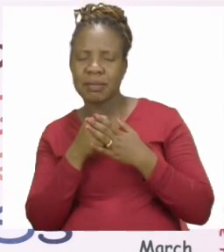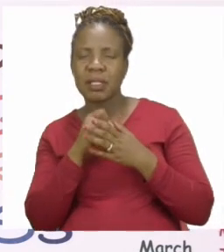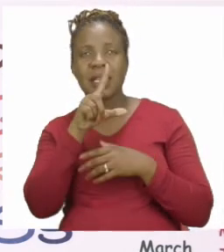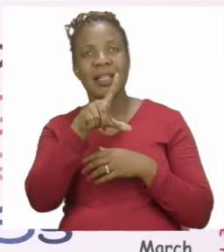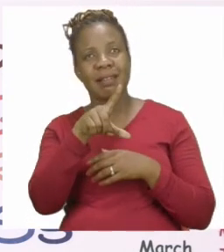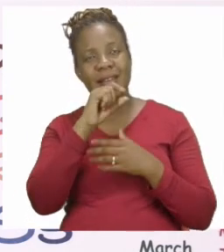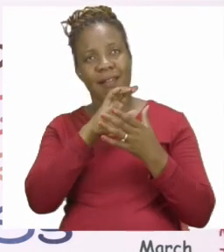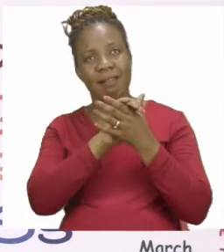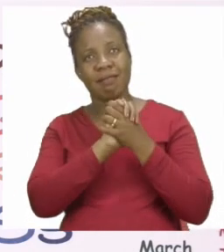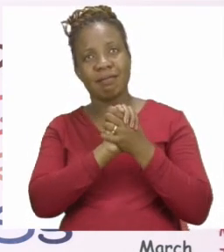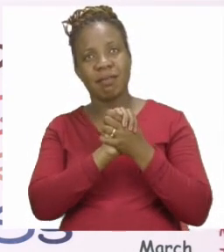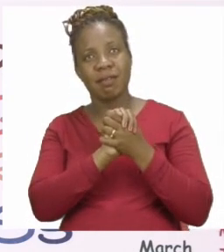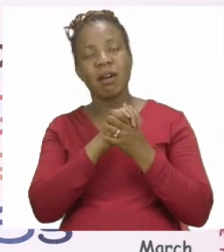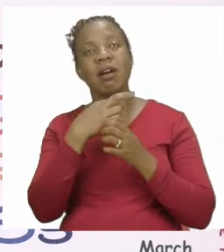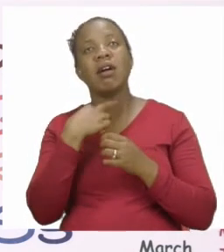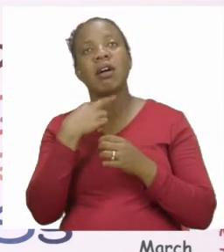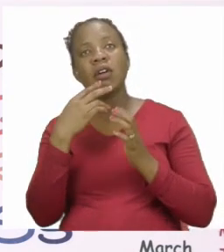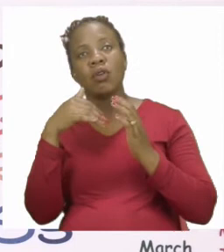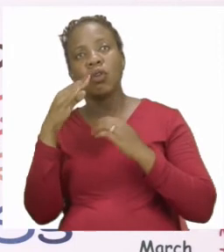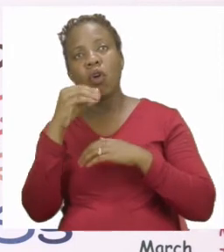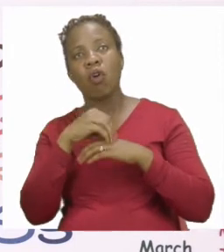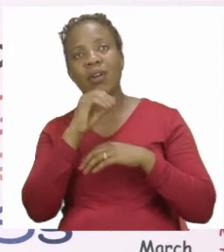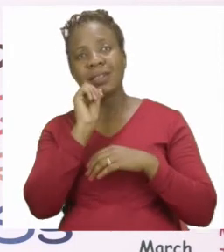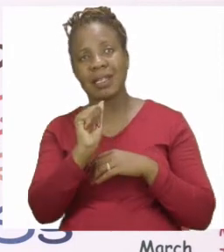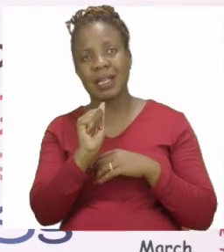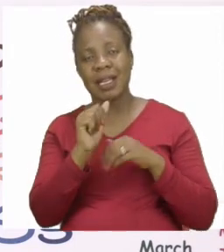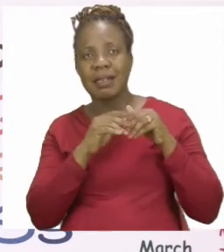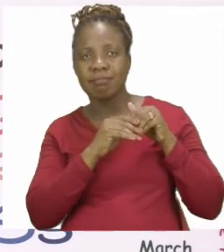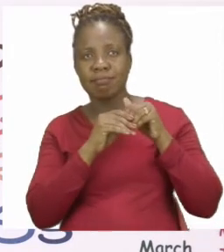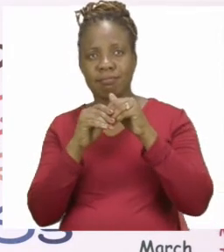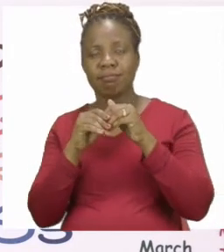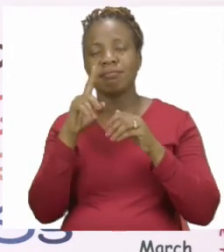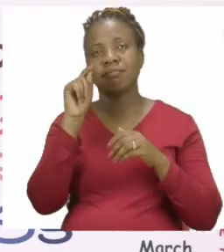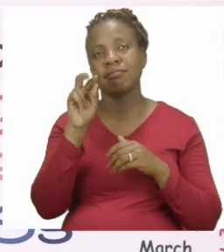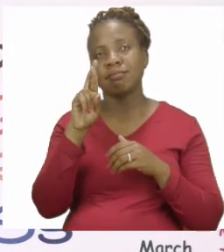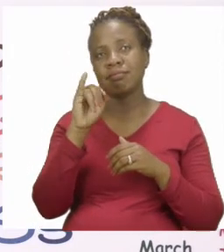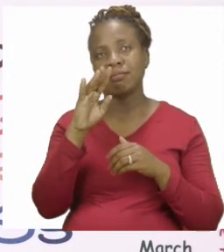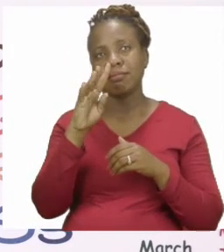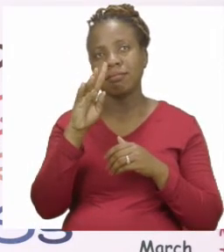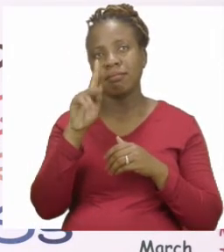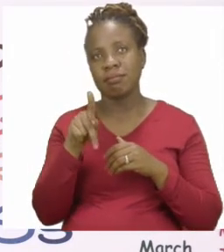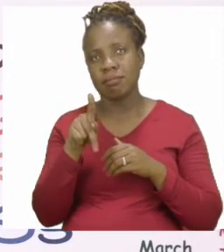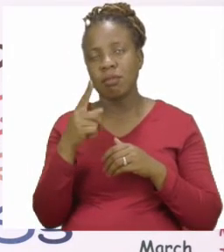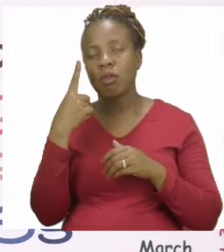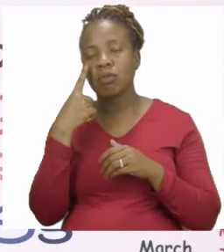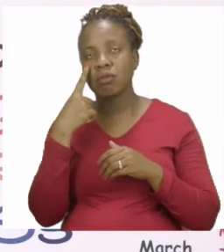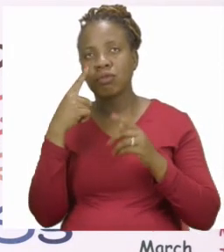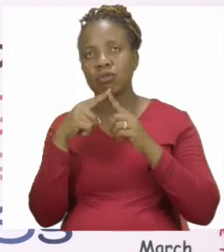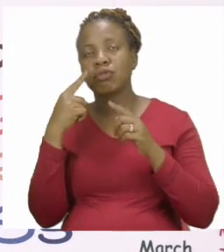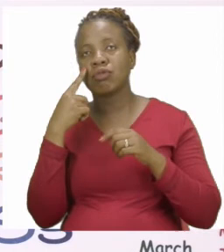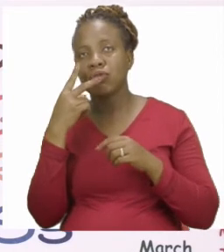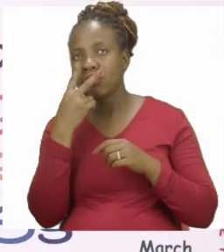Hardap Dam. Now, I think that's the word. So now you can go